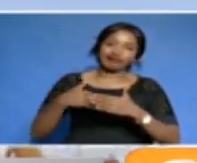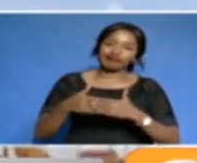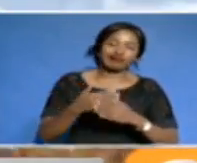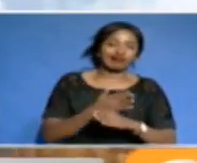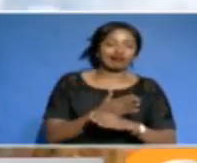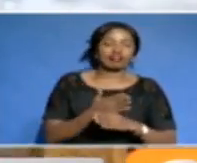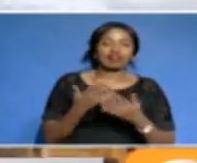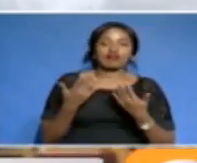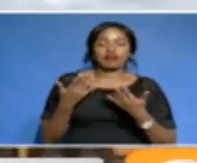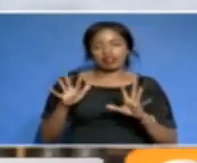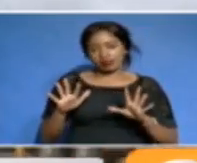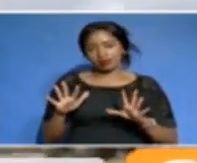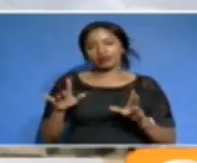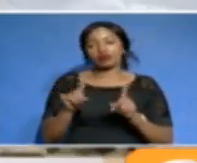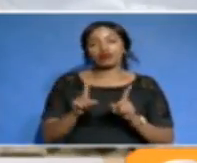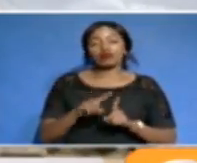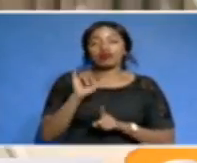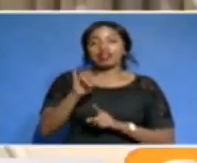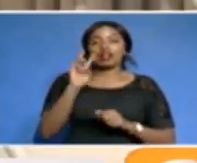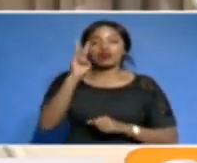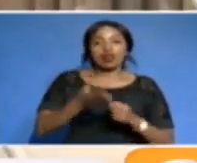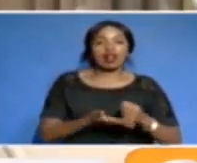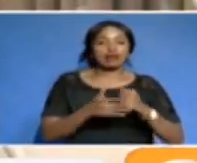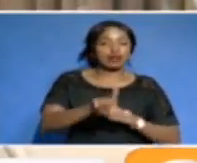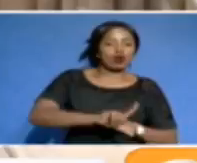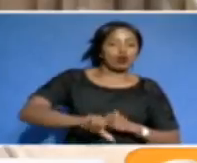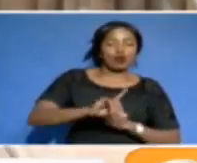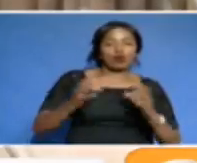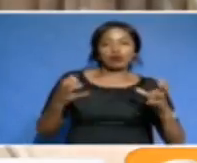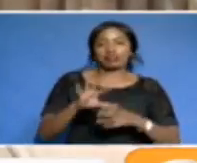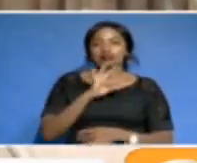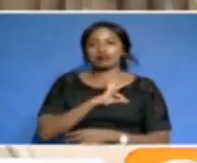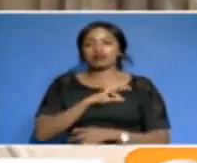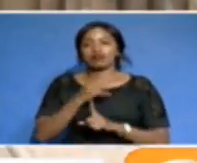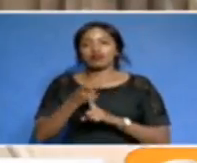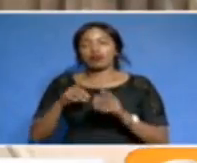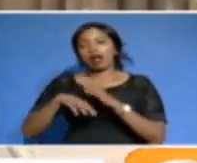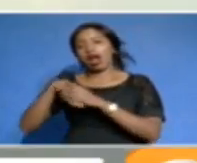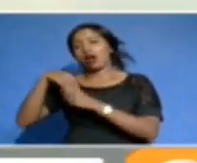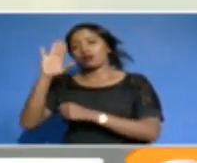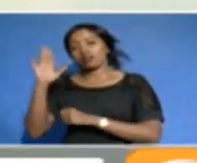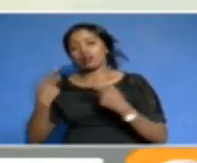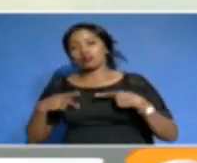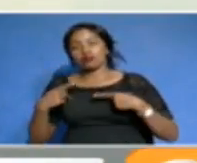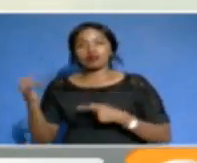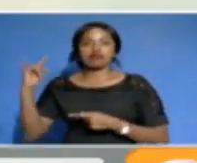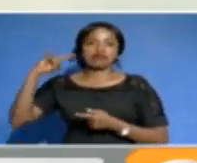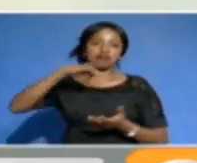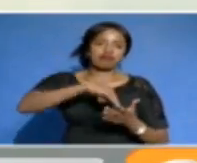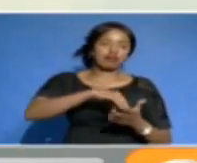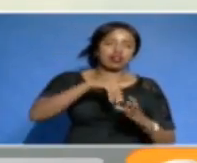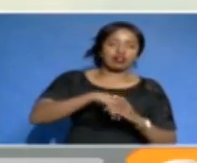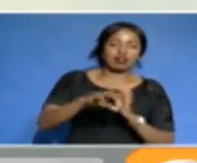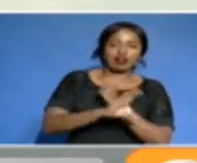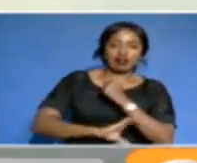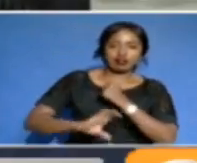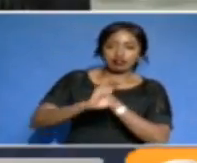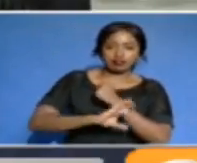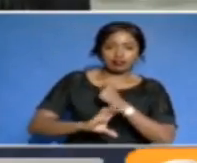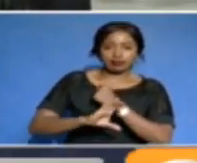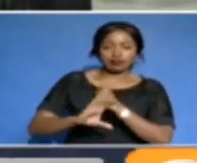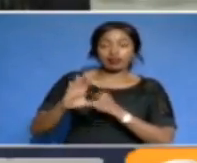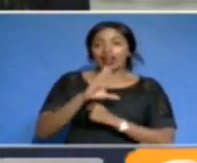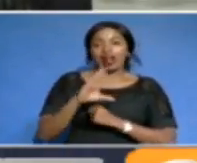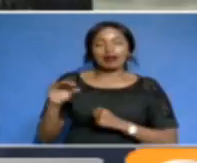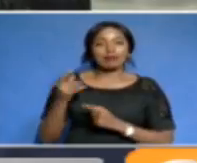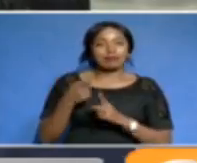guide investors but also help local community benefit from foreign investors coming into the country. Of the old law, which did not